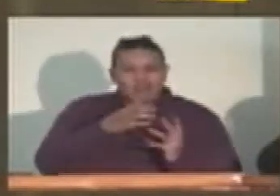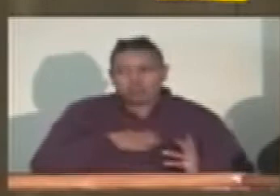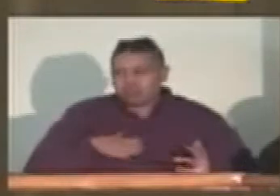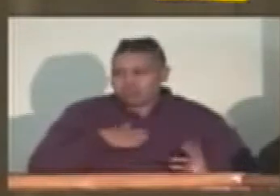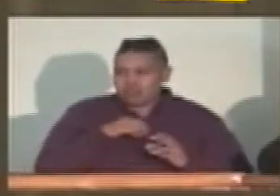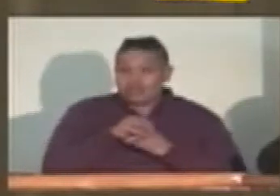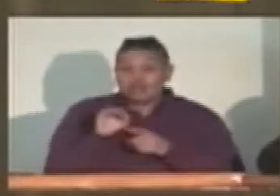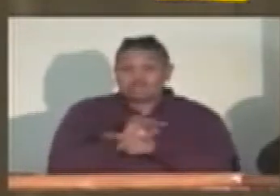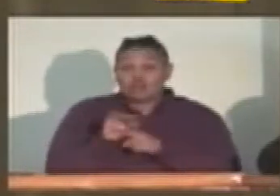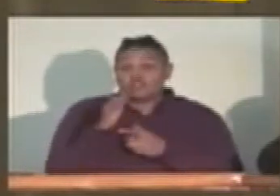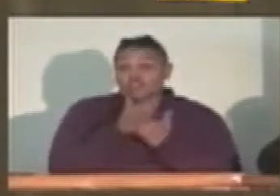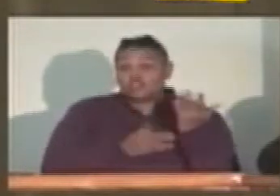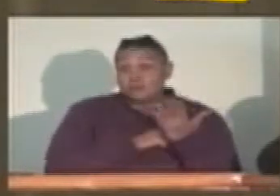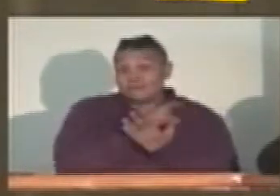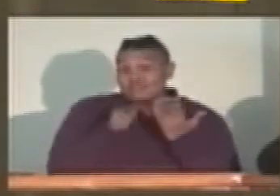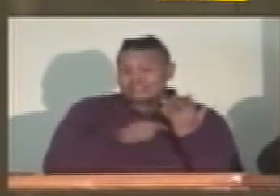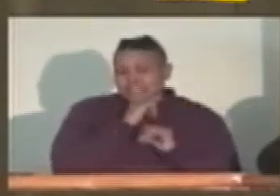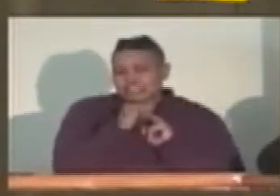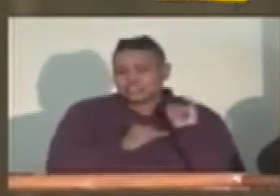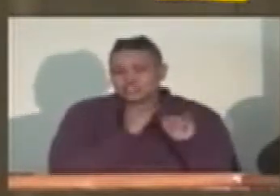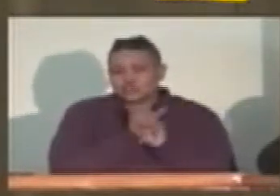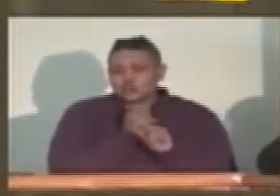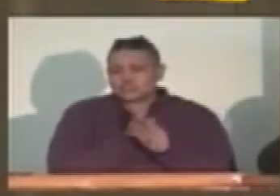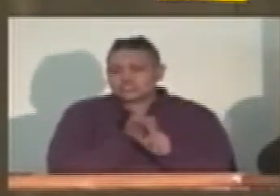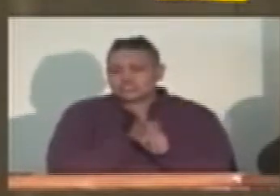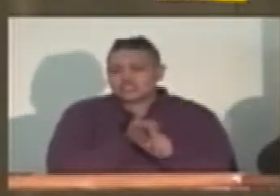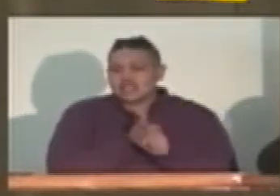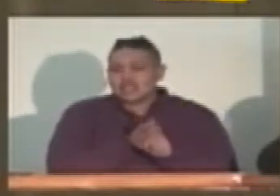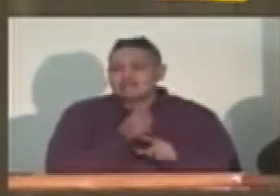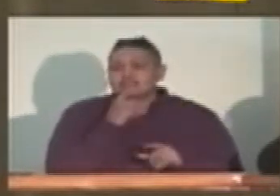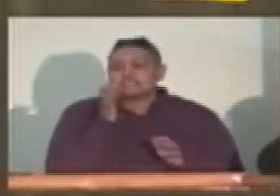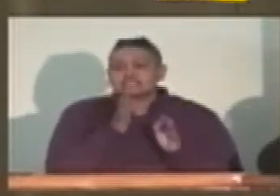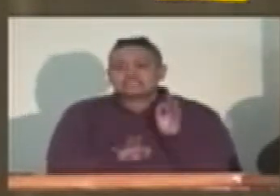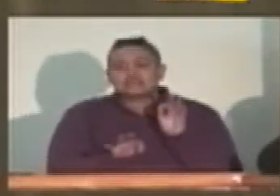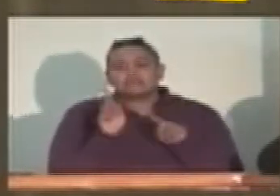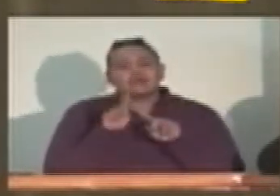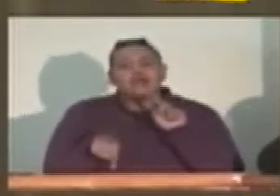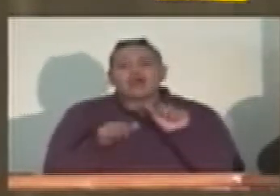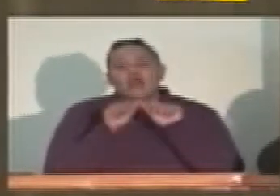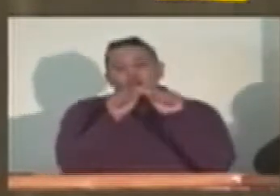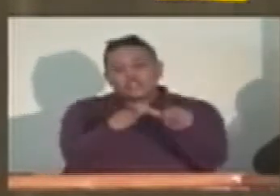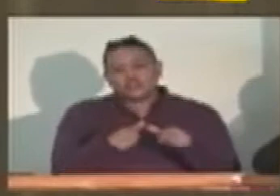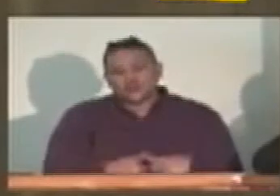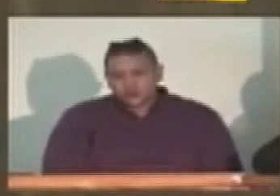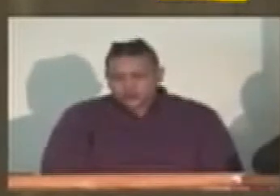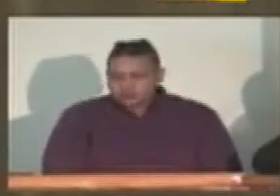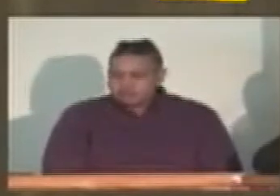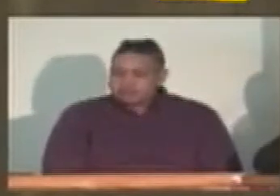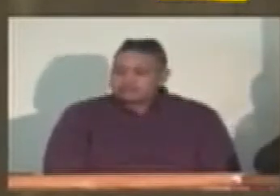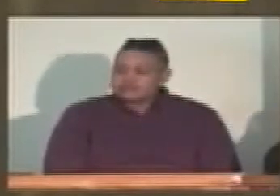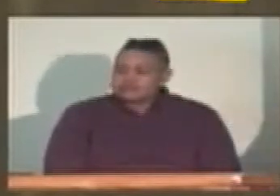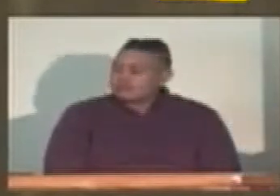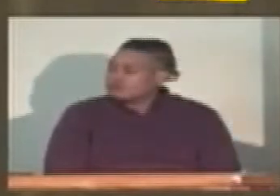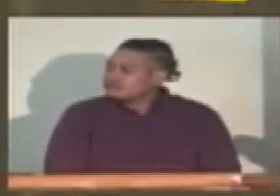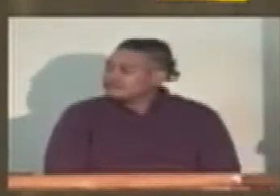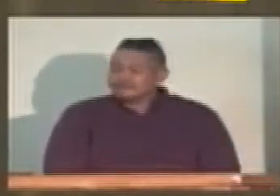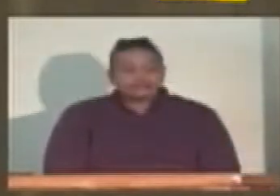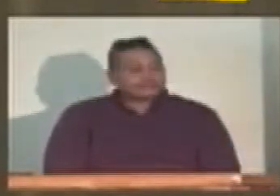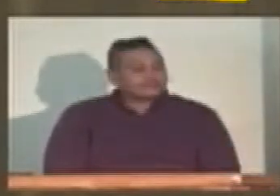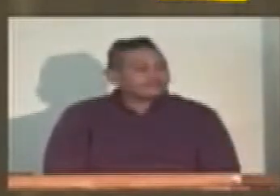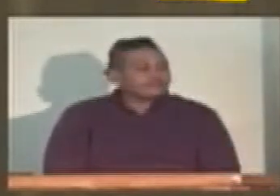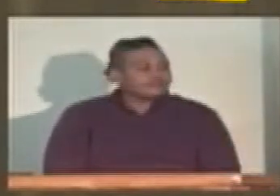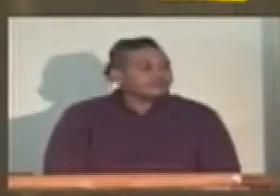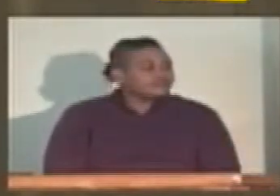the functioning of some of these institutions simply cannot continue. Not today,